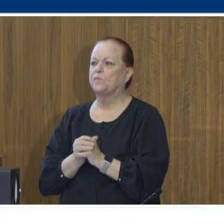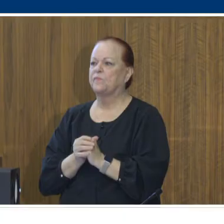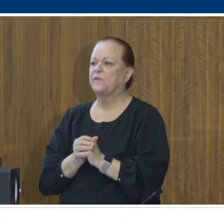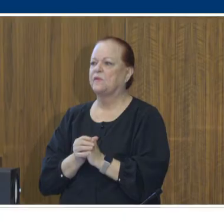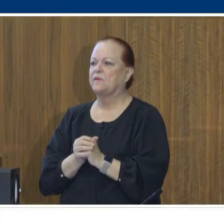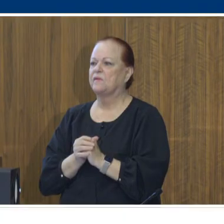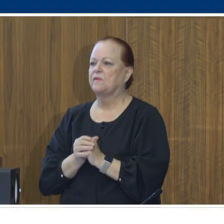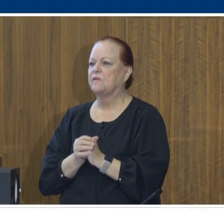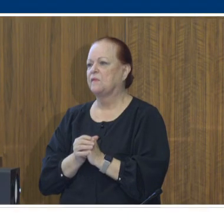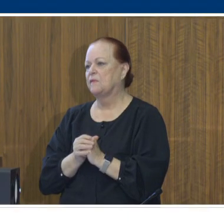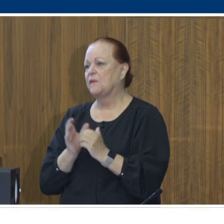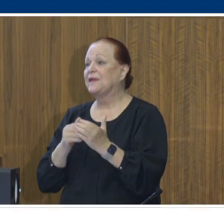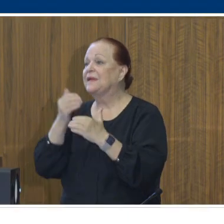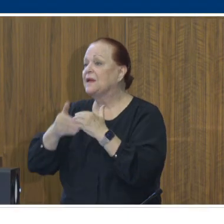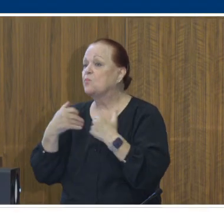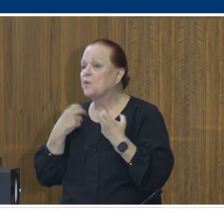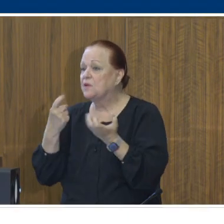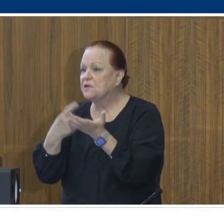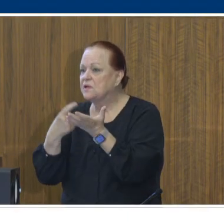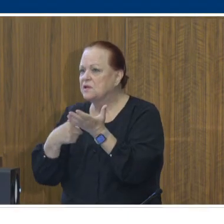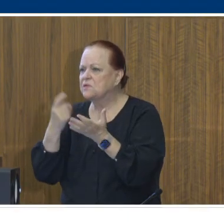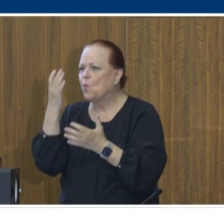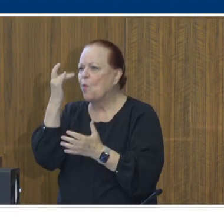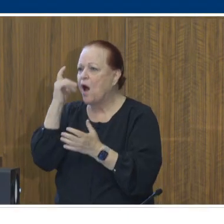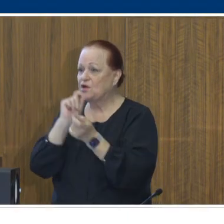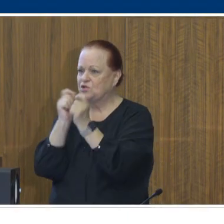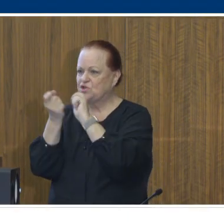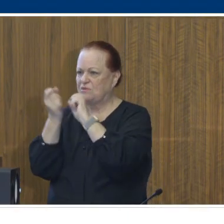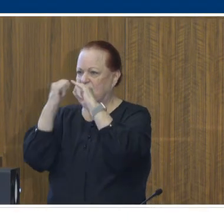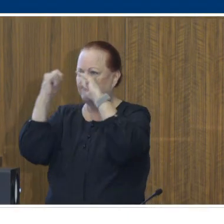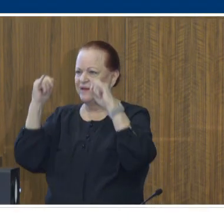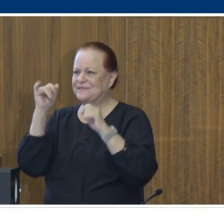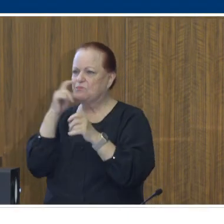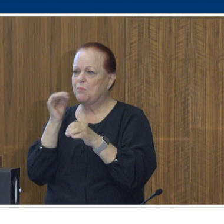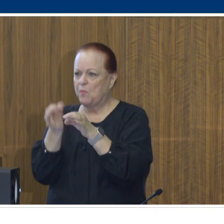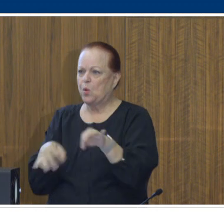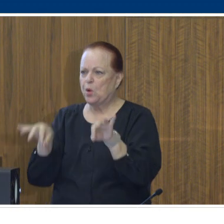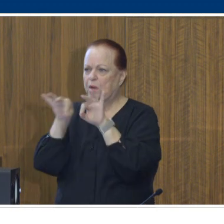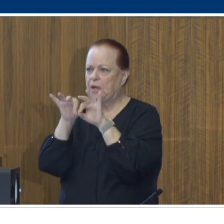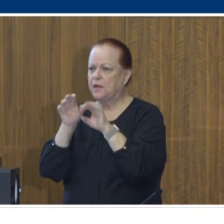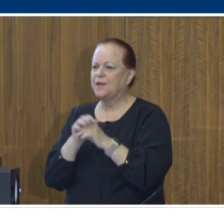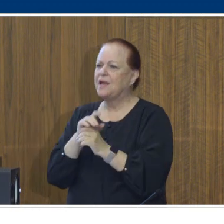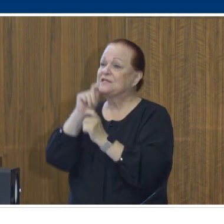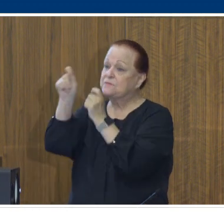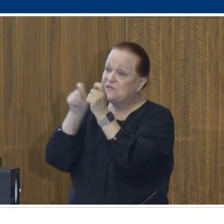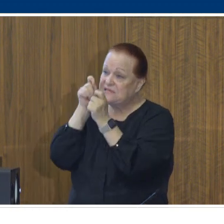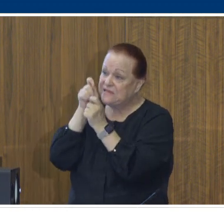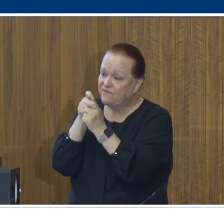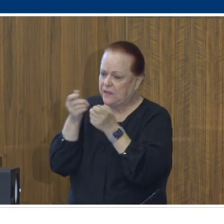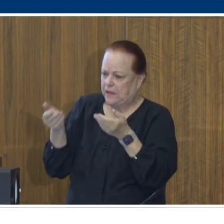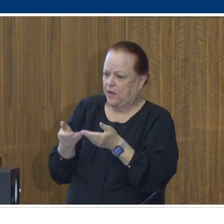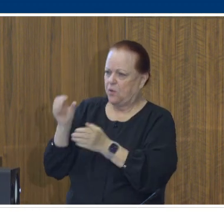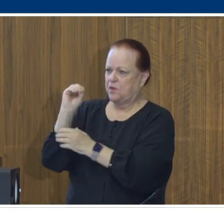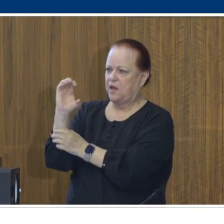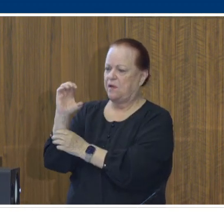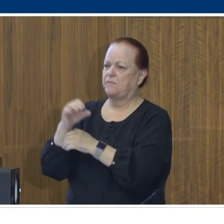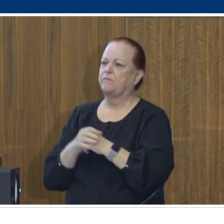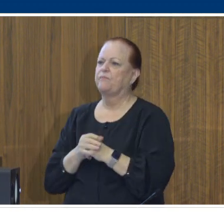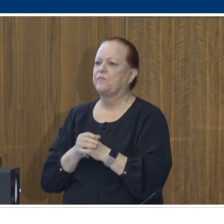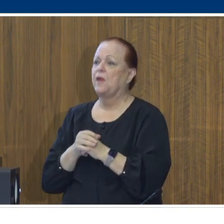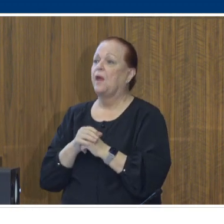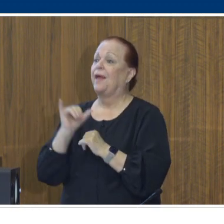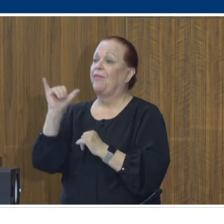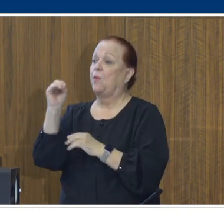So next, we'd like to discuss why redistricting is important, specifically here within the County of Orange. The Orange County Board